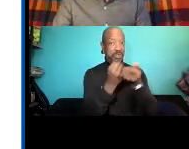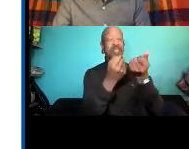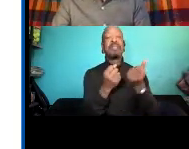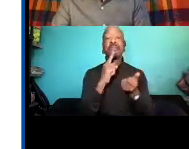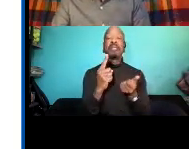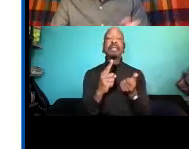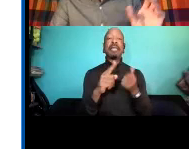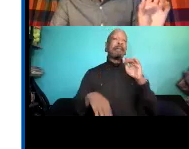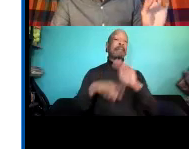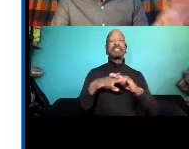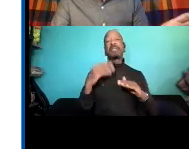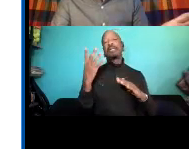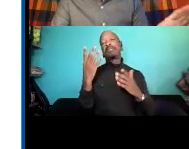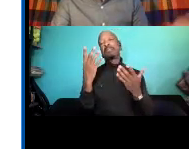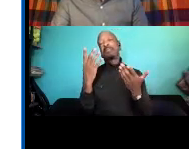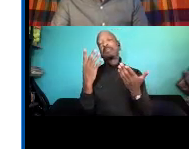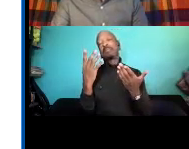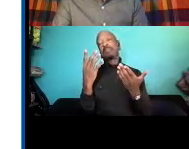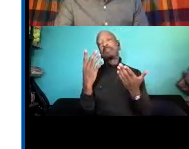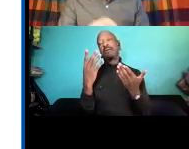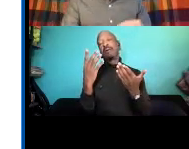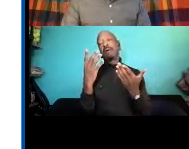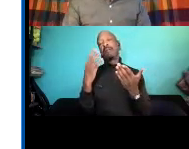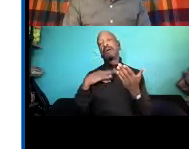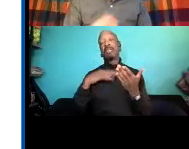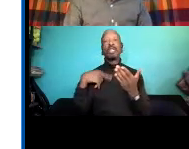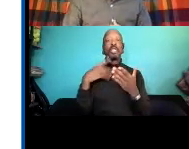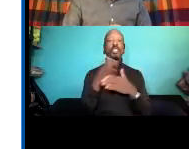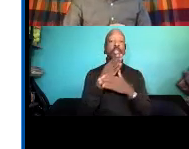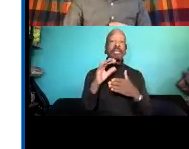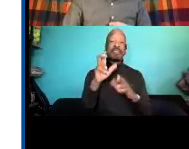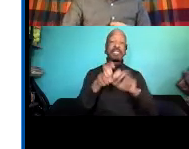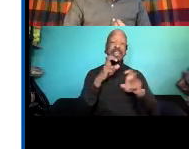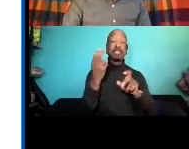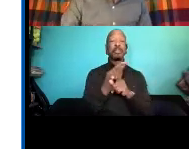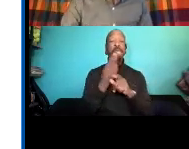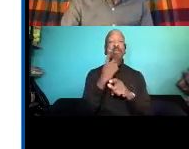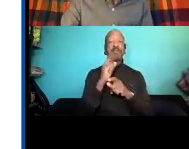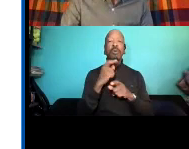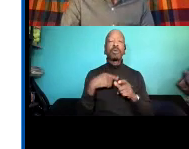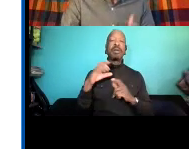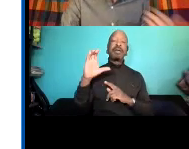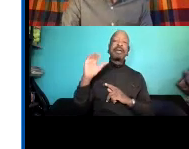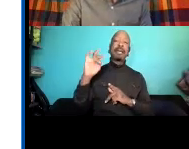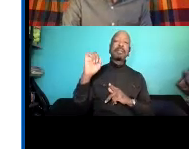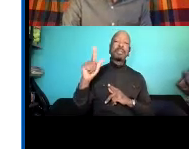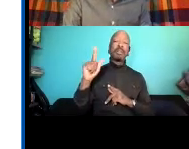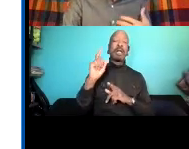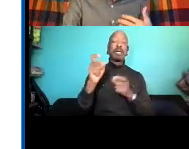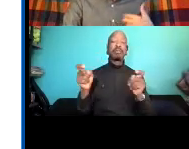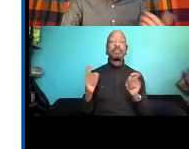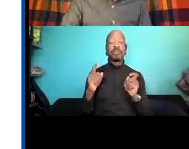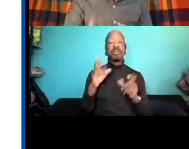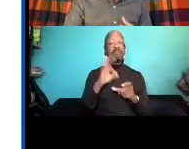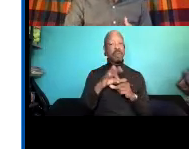benefit. Shares of stock are usually exchanged for capital contributions, and voting power is